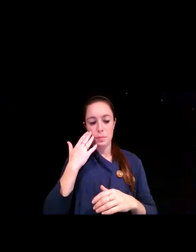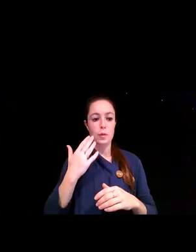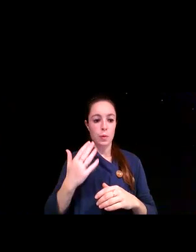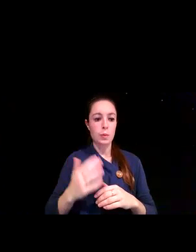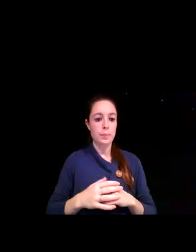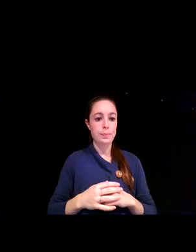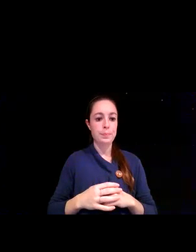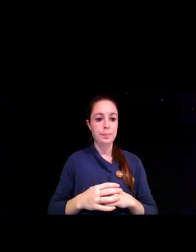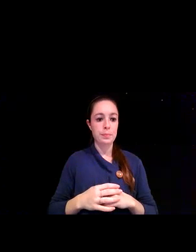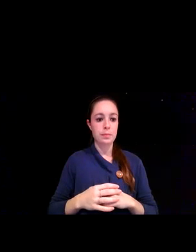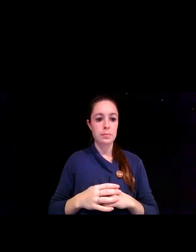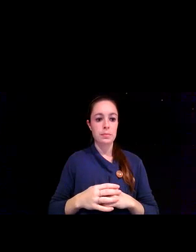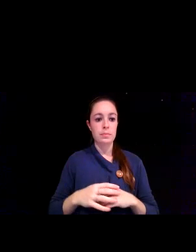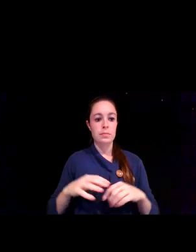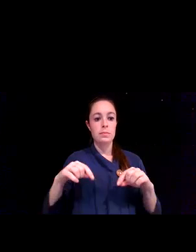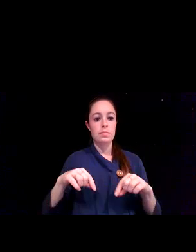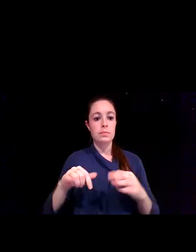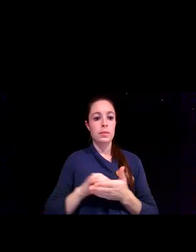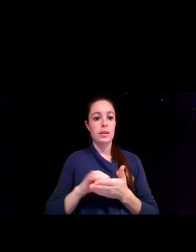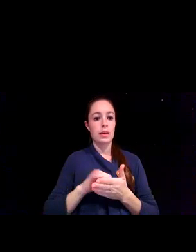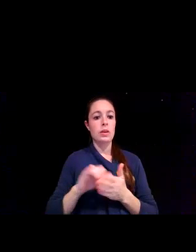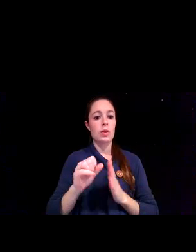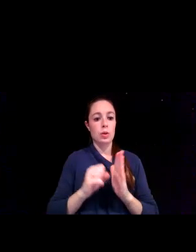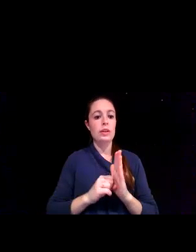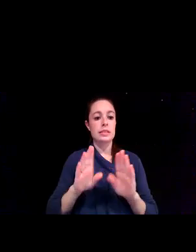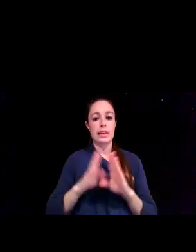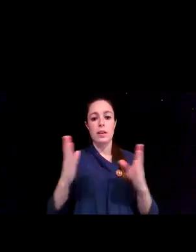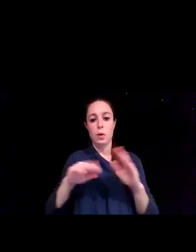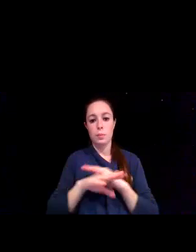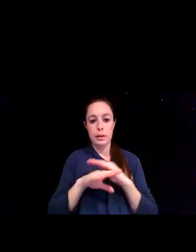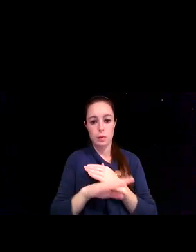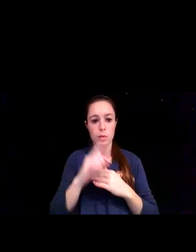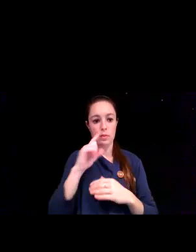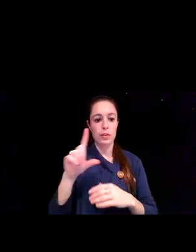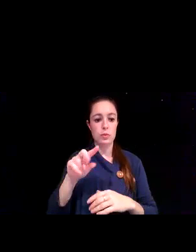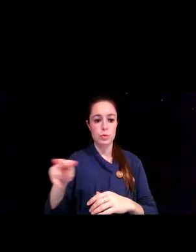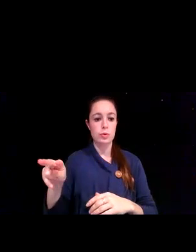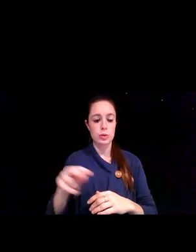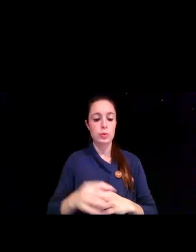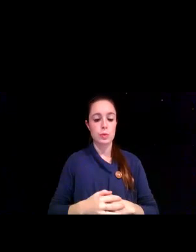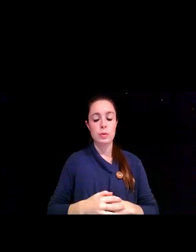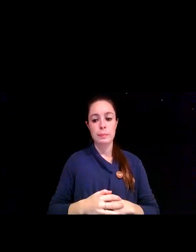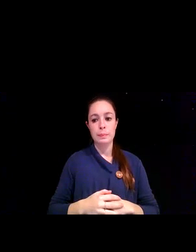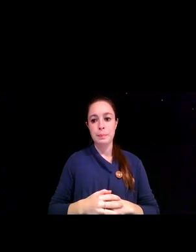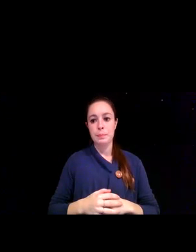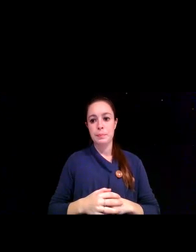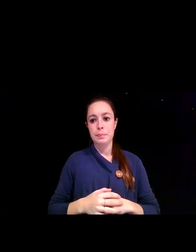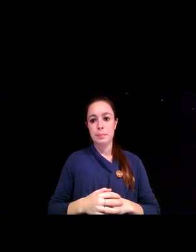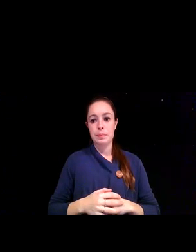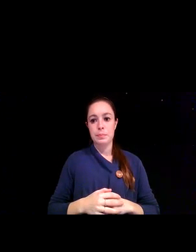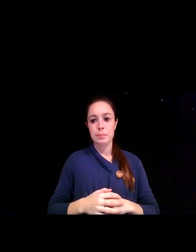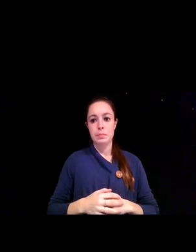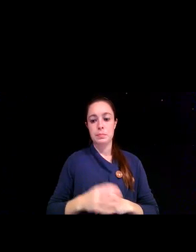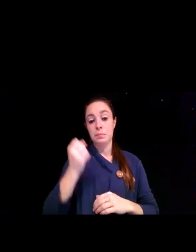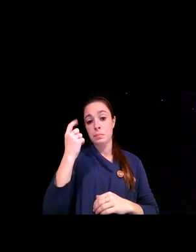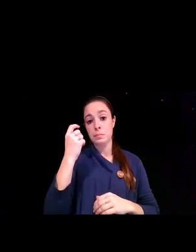it is the New York State of Health open enrollment period for 2022. It should be noted that the